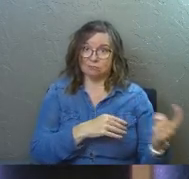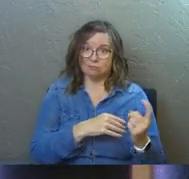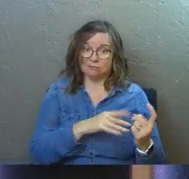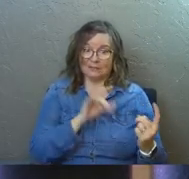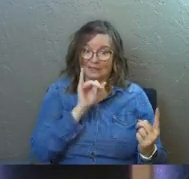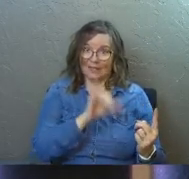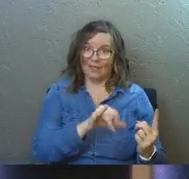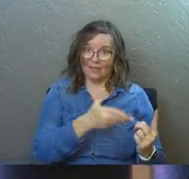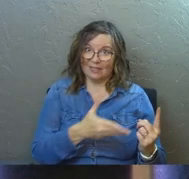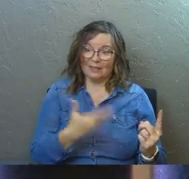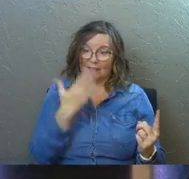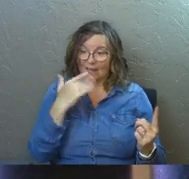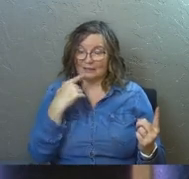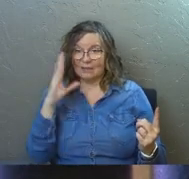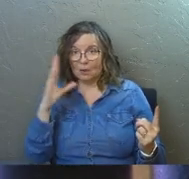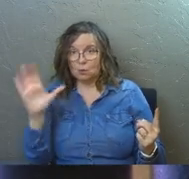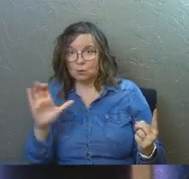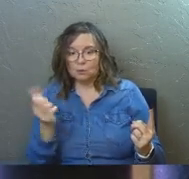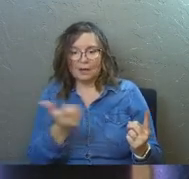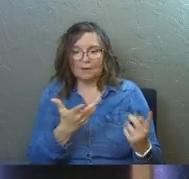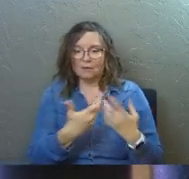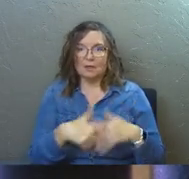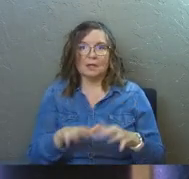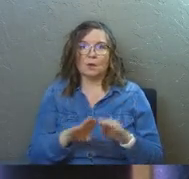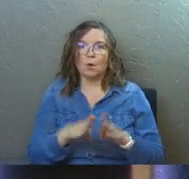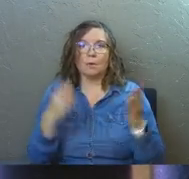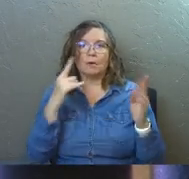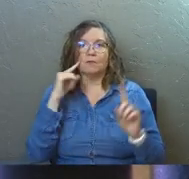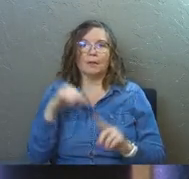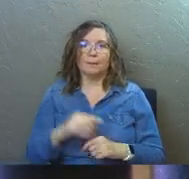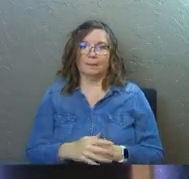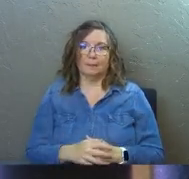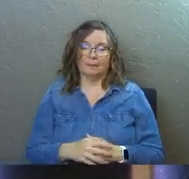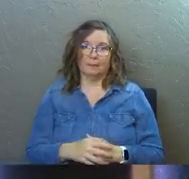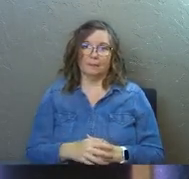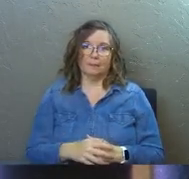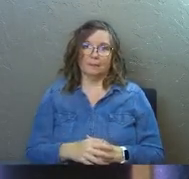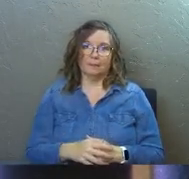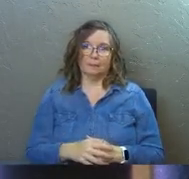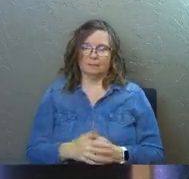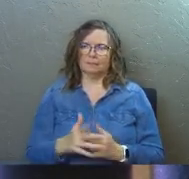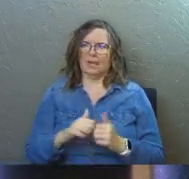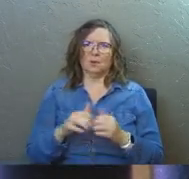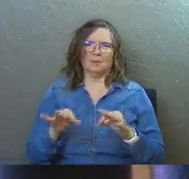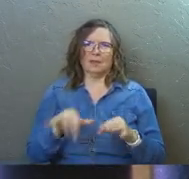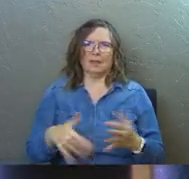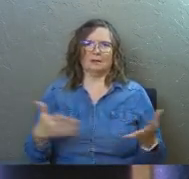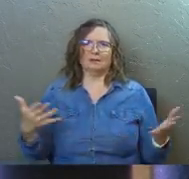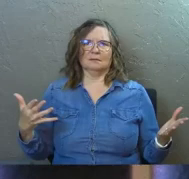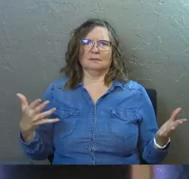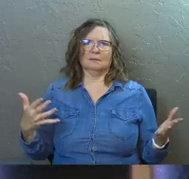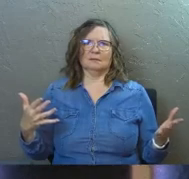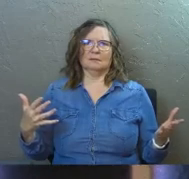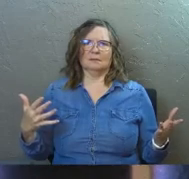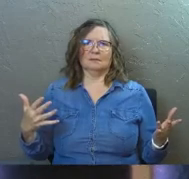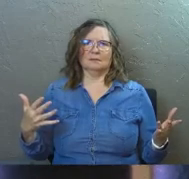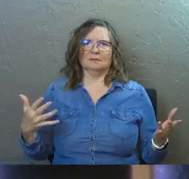did exactly the thing God said they would do, and everything opened up for them. How do you explain that?